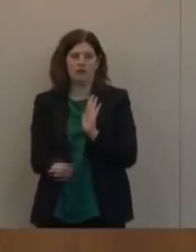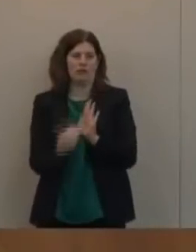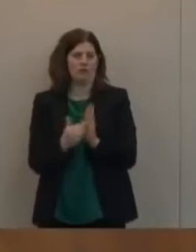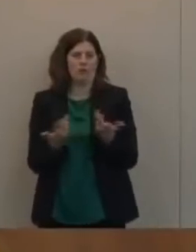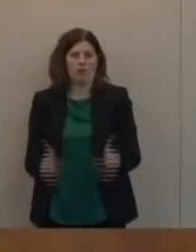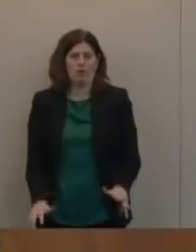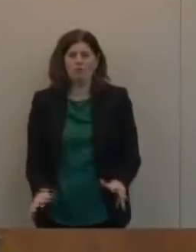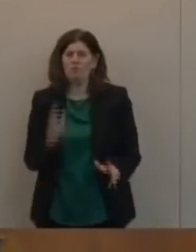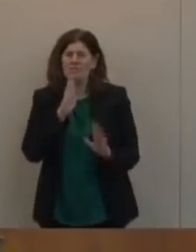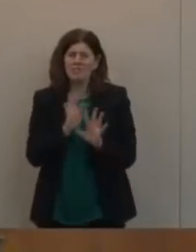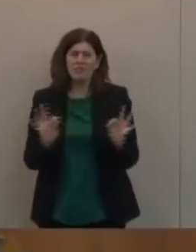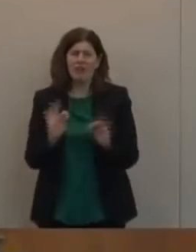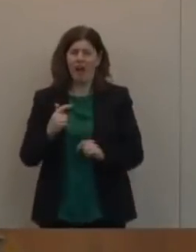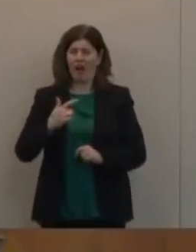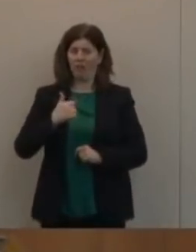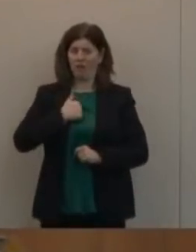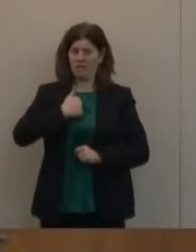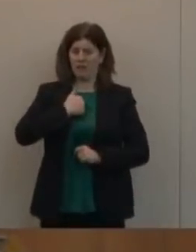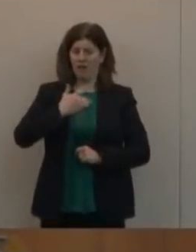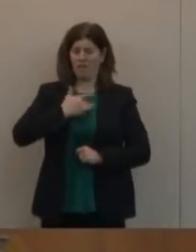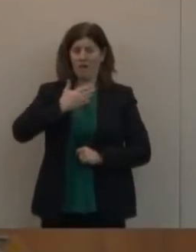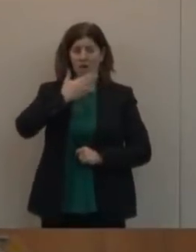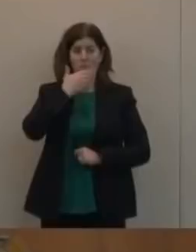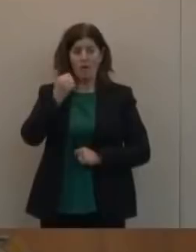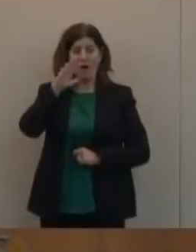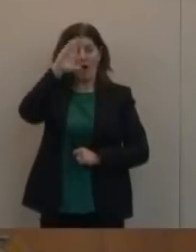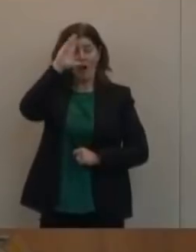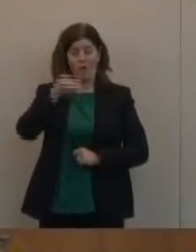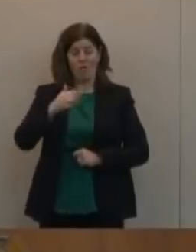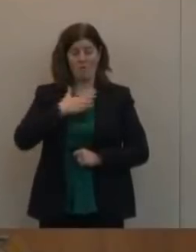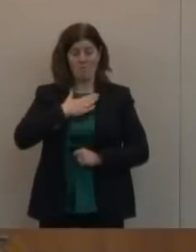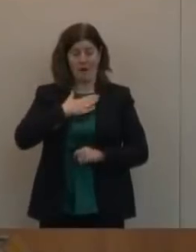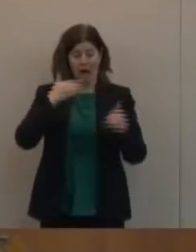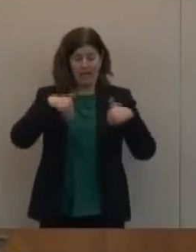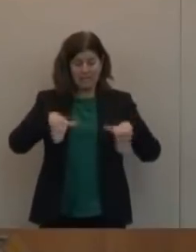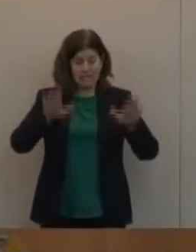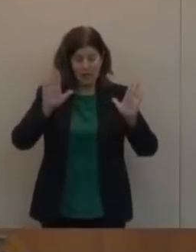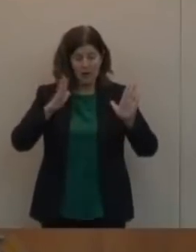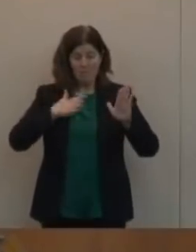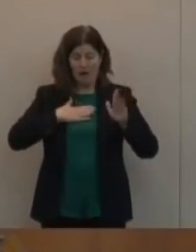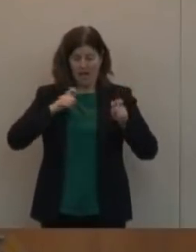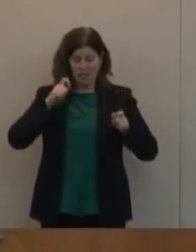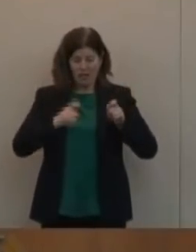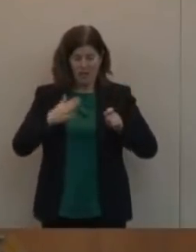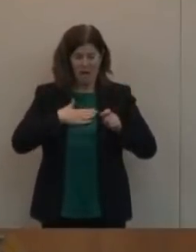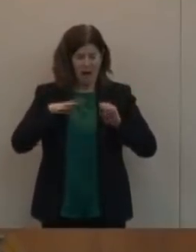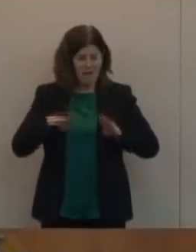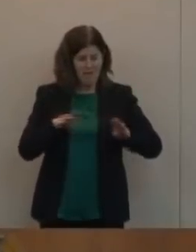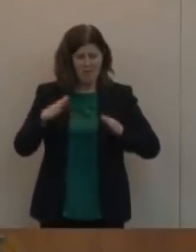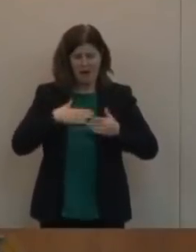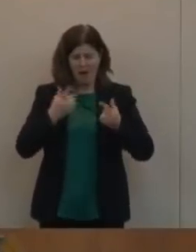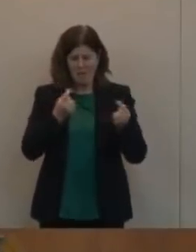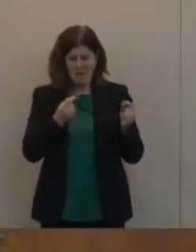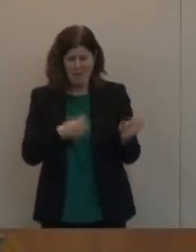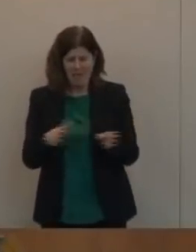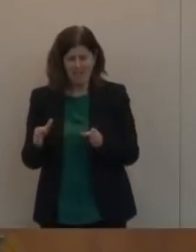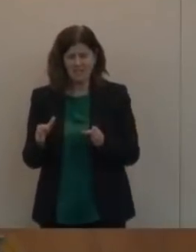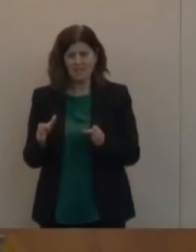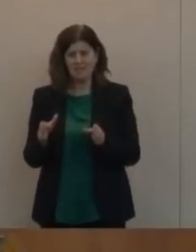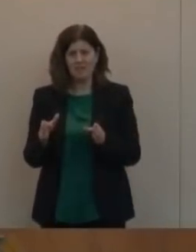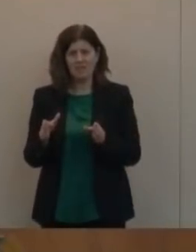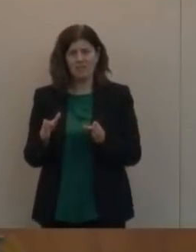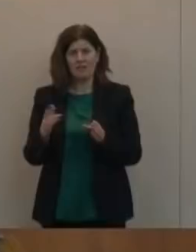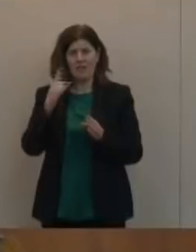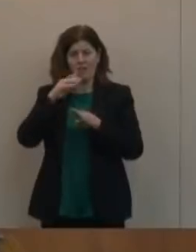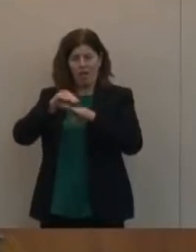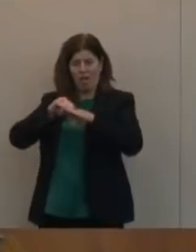Look, it makes me feel better when I know that the sacrifices and changes to my personal behavior are having the